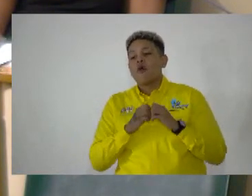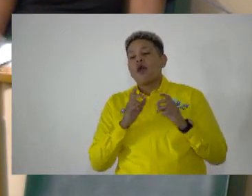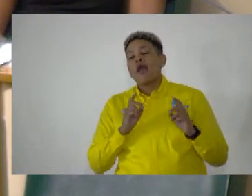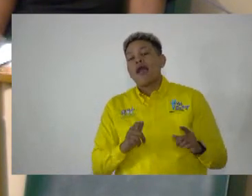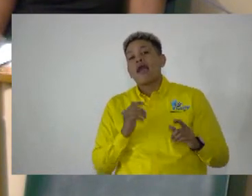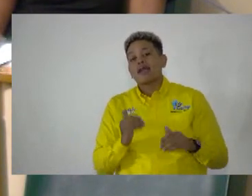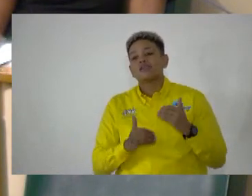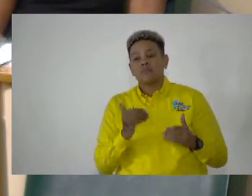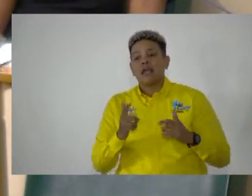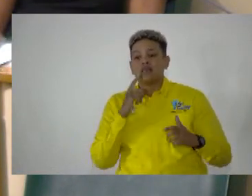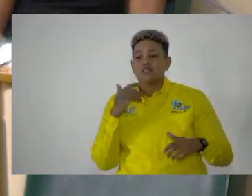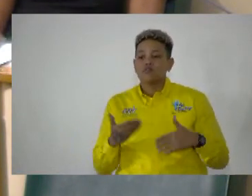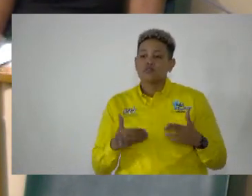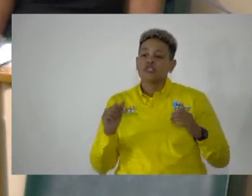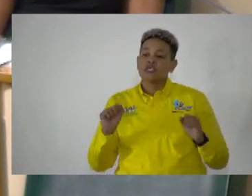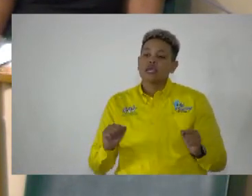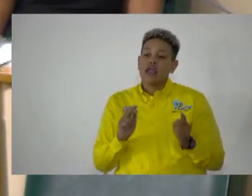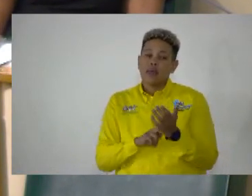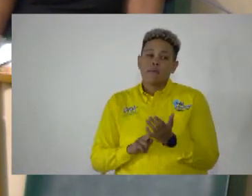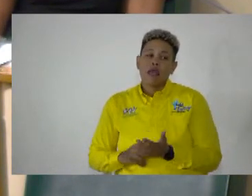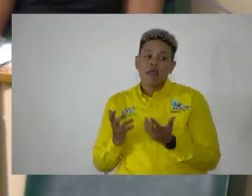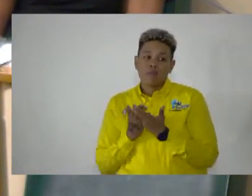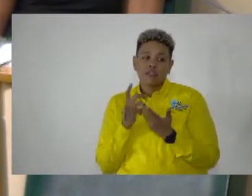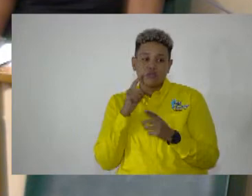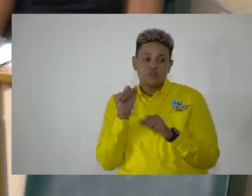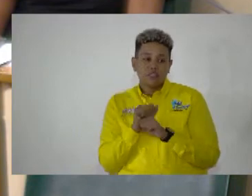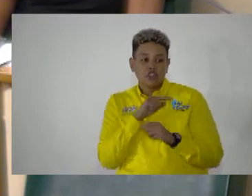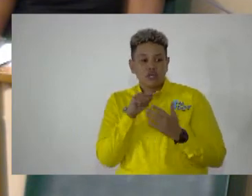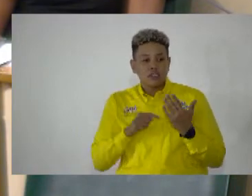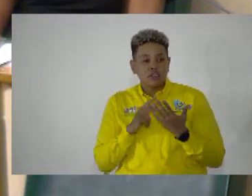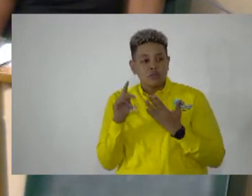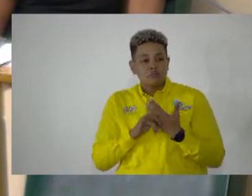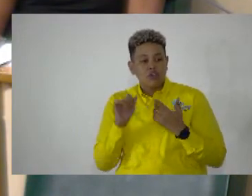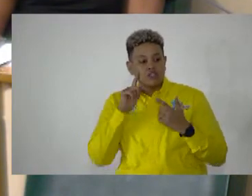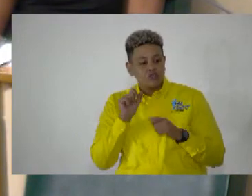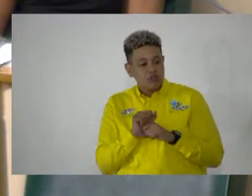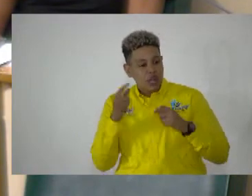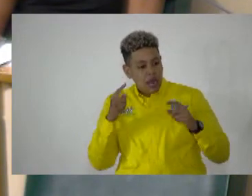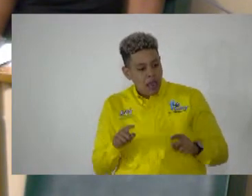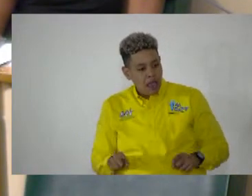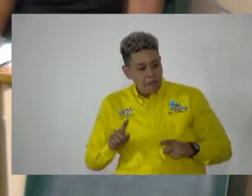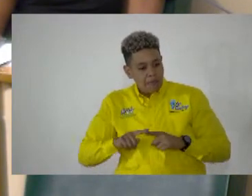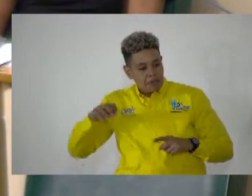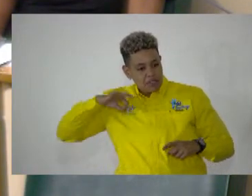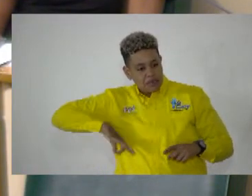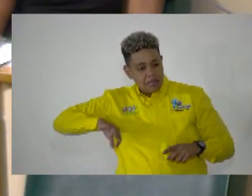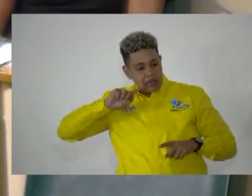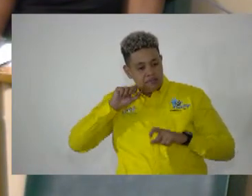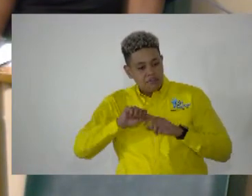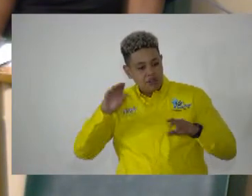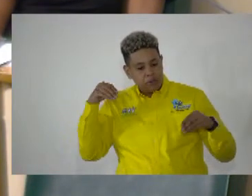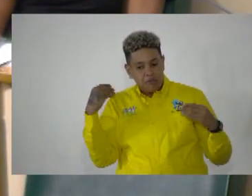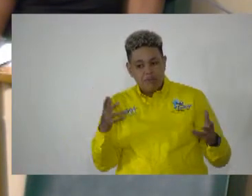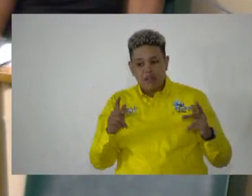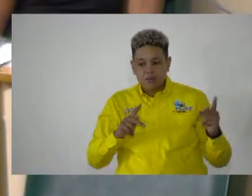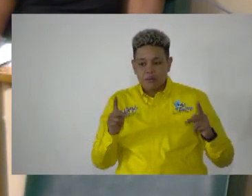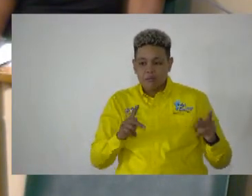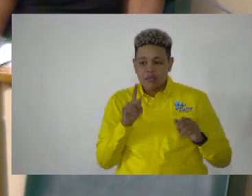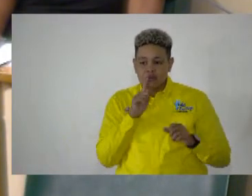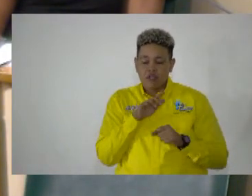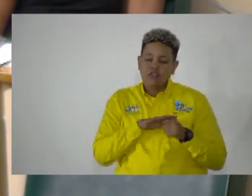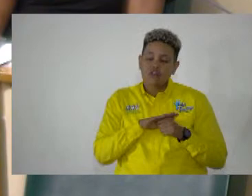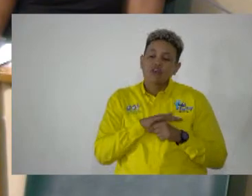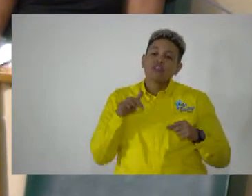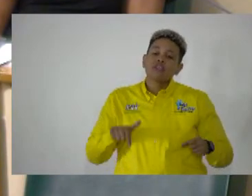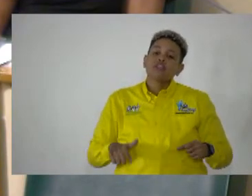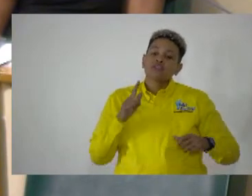expedited procedures can be applied to ensure that these projects get done and the benefit is delivered to the people in the constituency. So